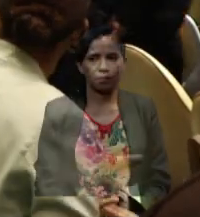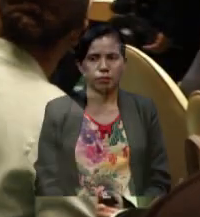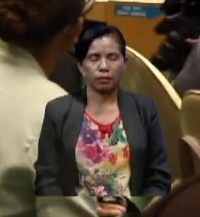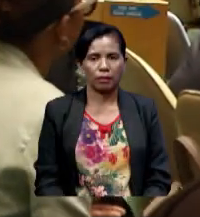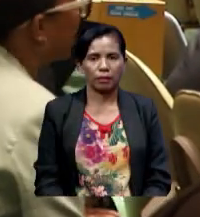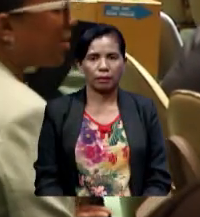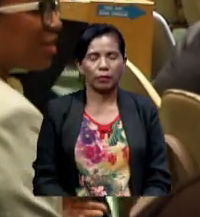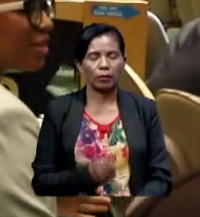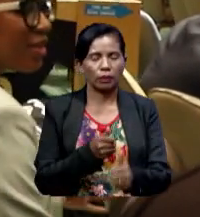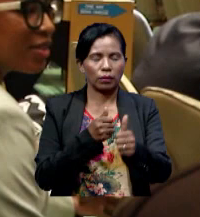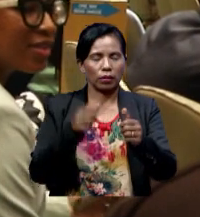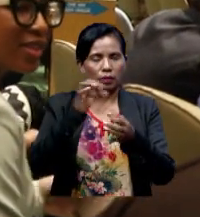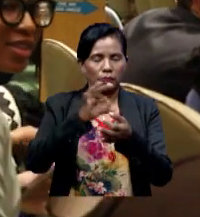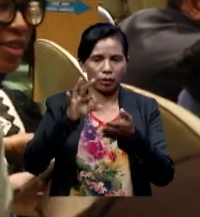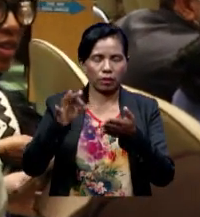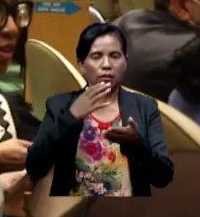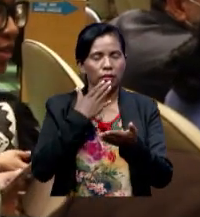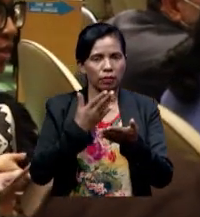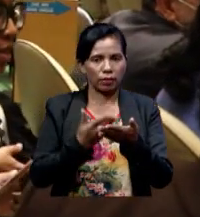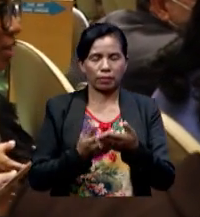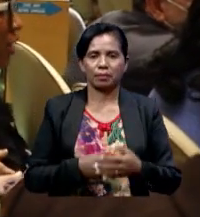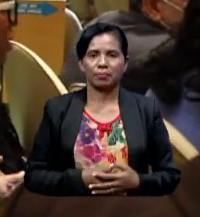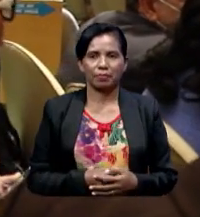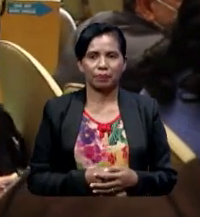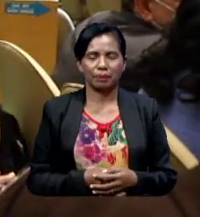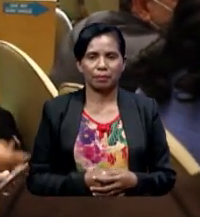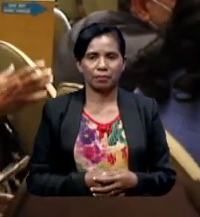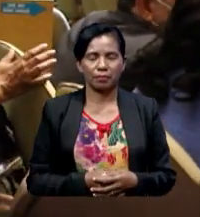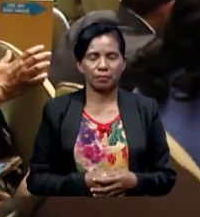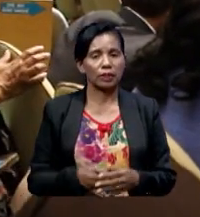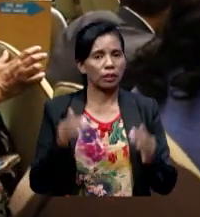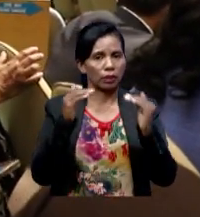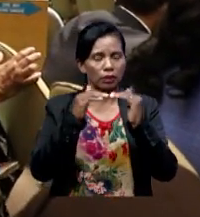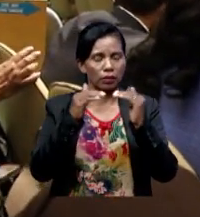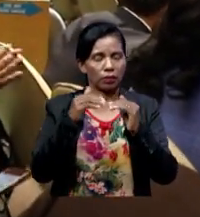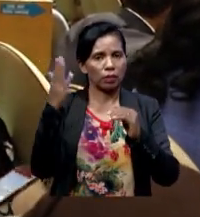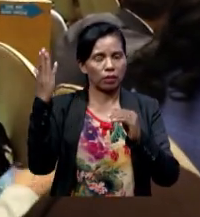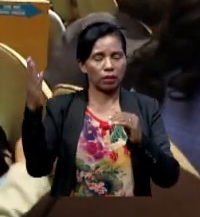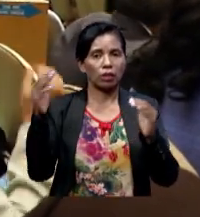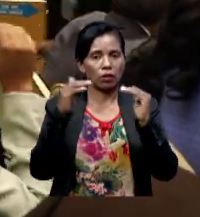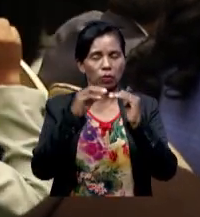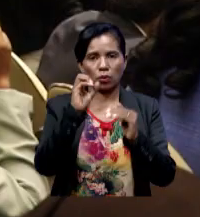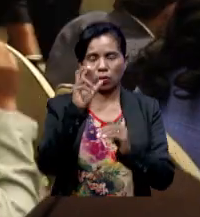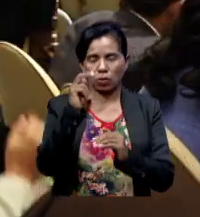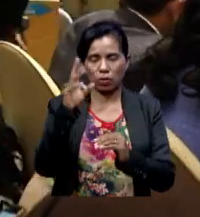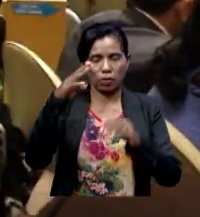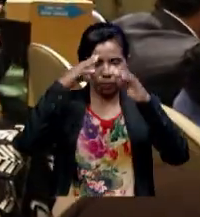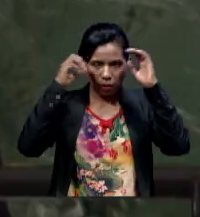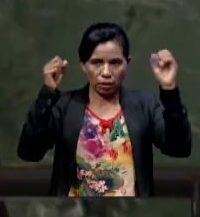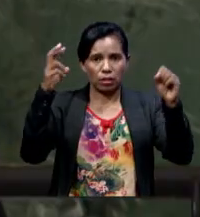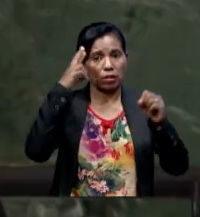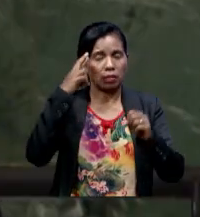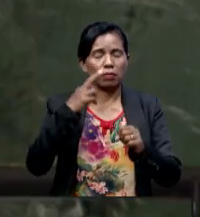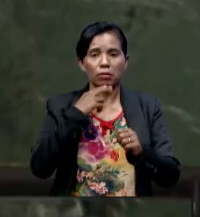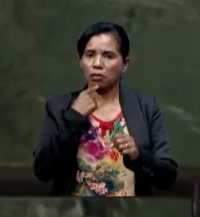espírito centralidade, unidade no solidariedade. Durante discurso iha Assembleia Geral ONU, Presidente República José Ramos